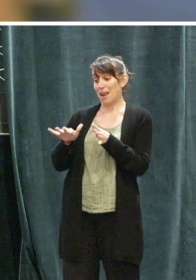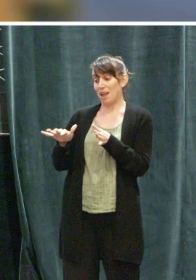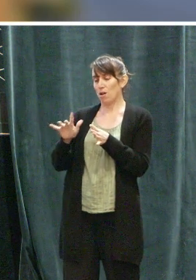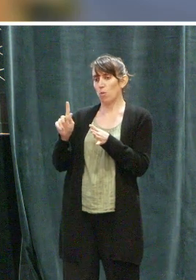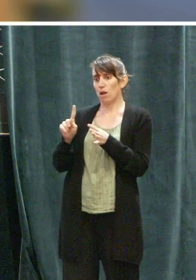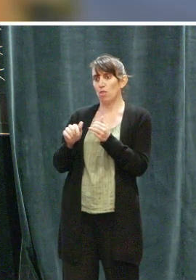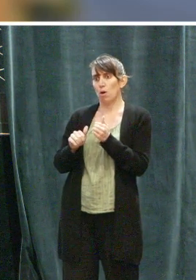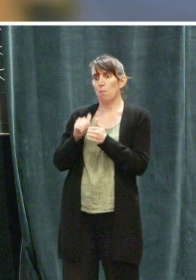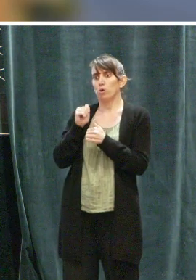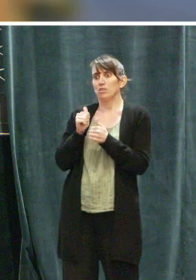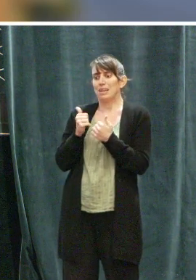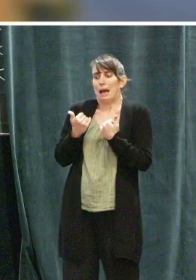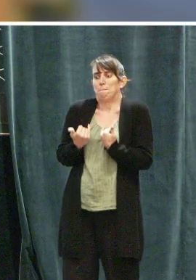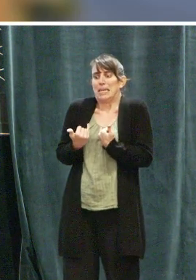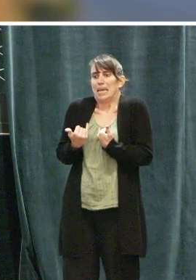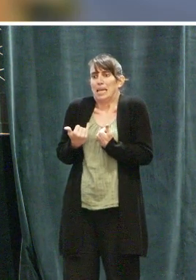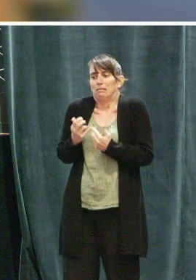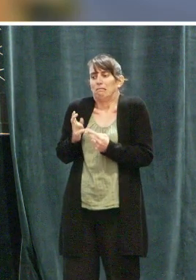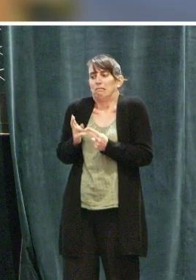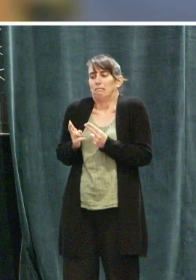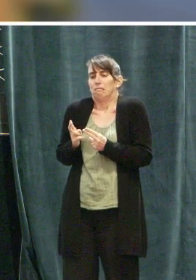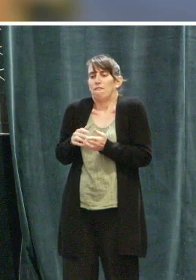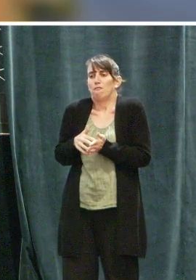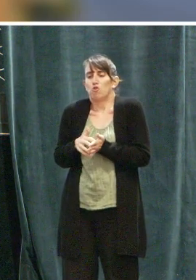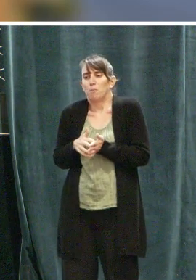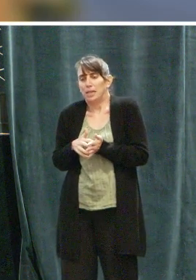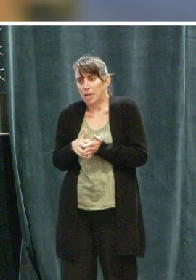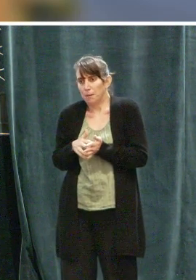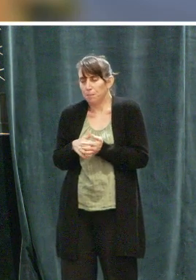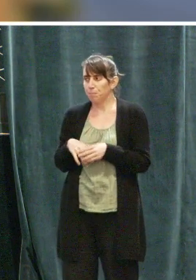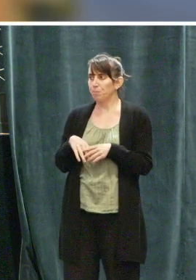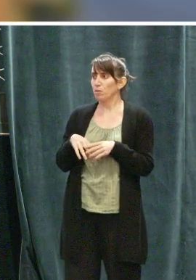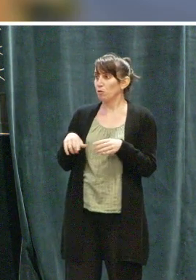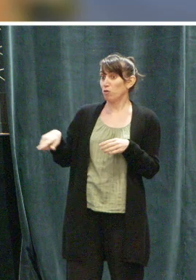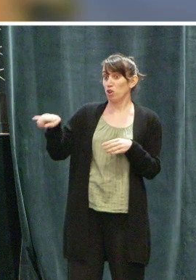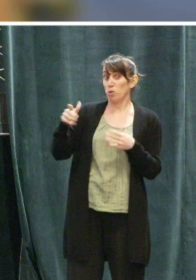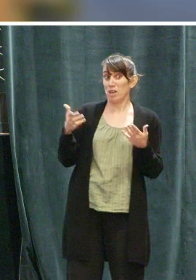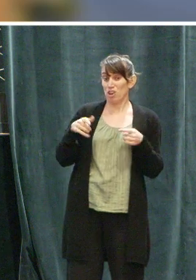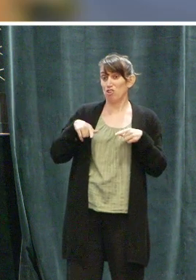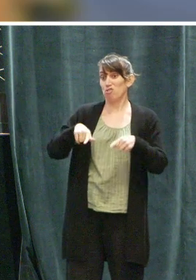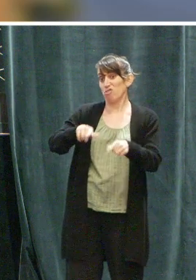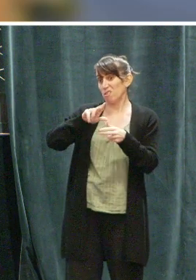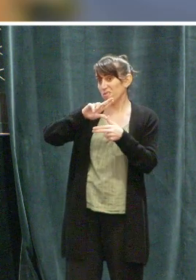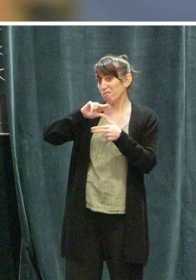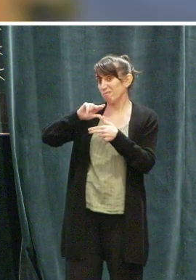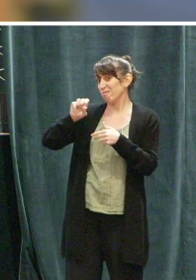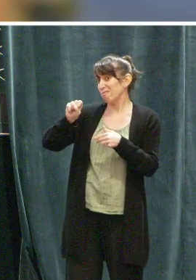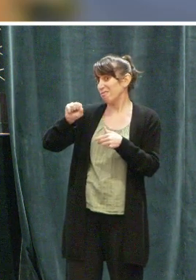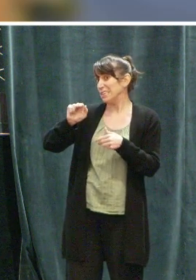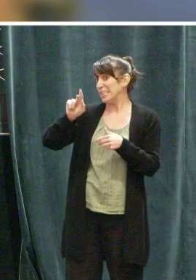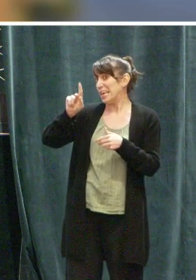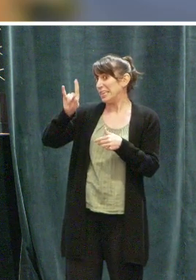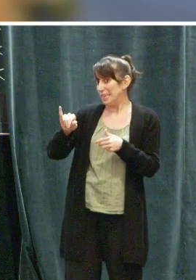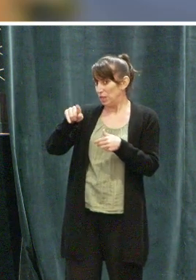most immediate vulnerability. For those of you who were around during Superstorm Sandy, you